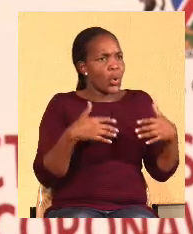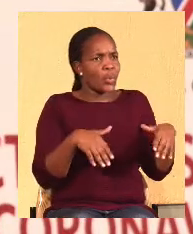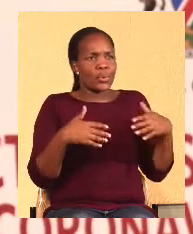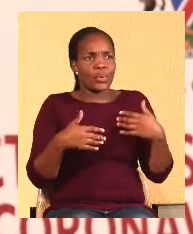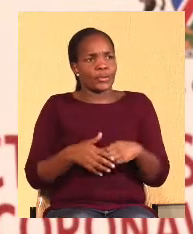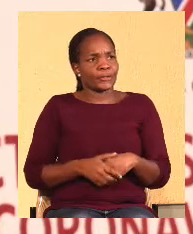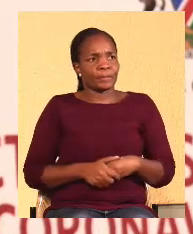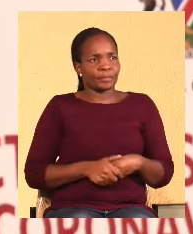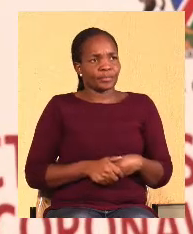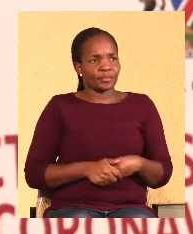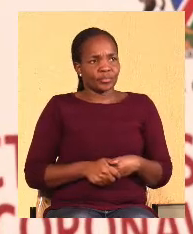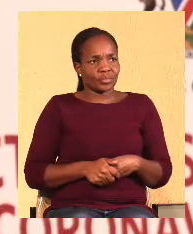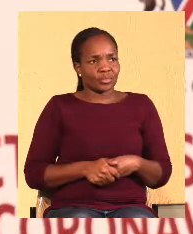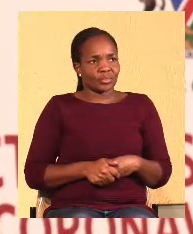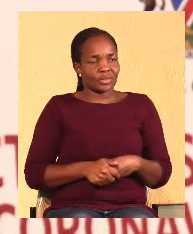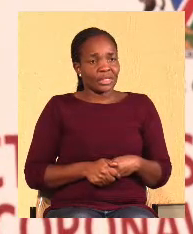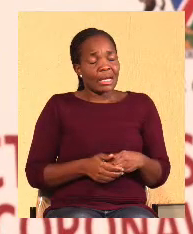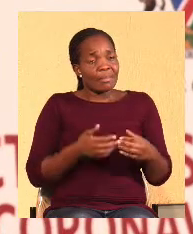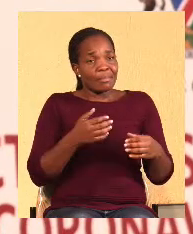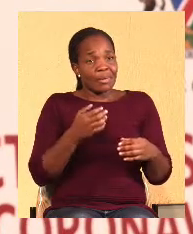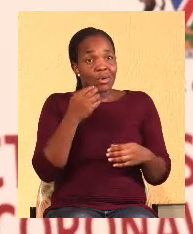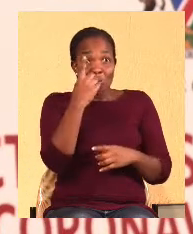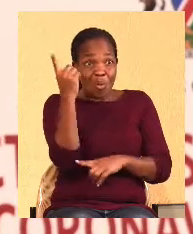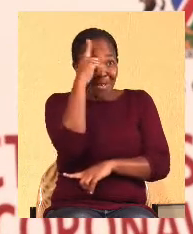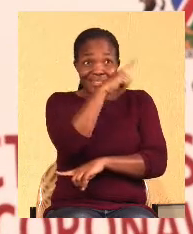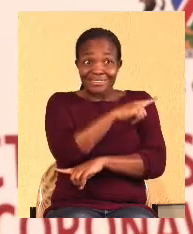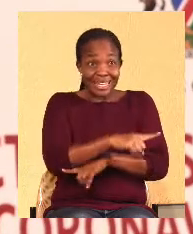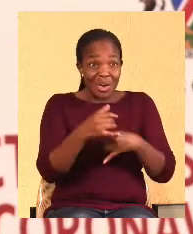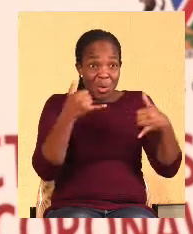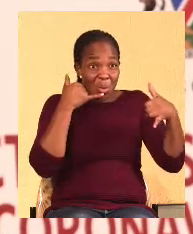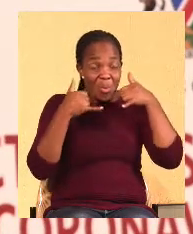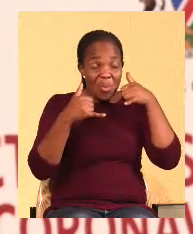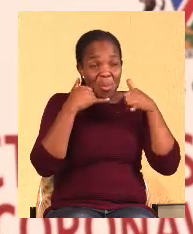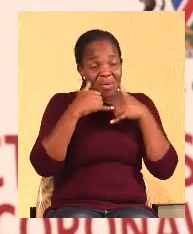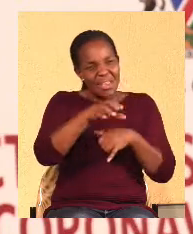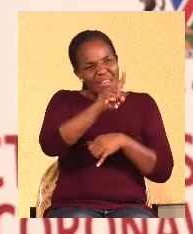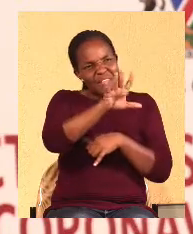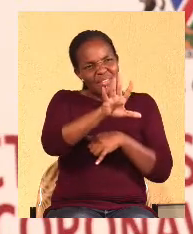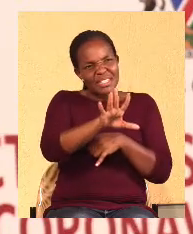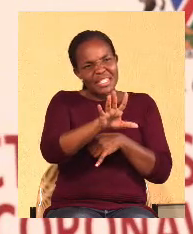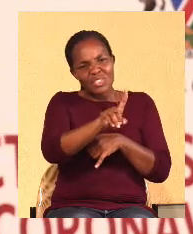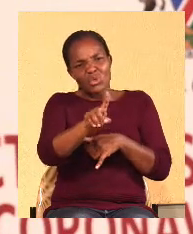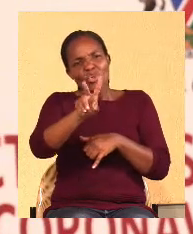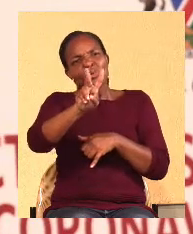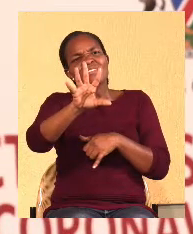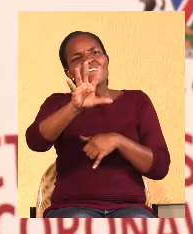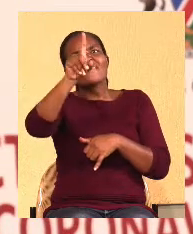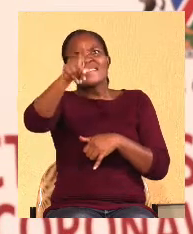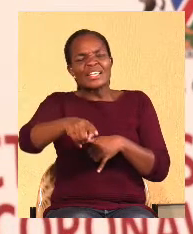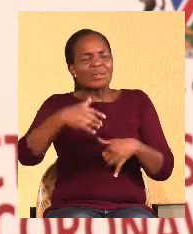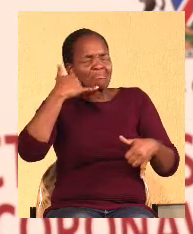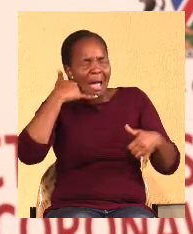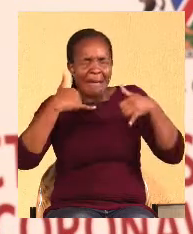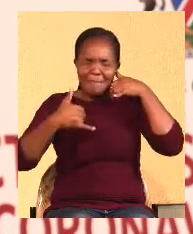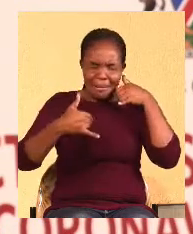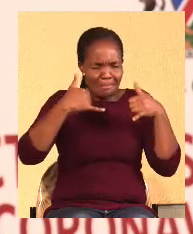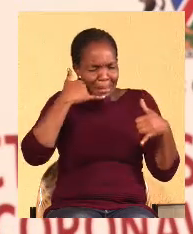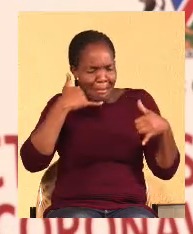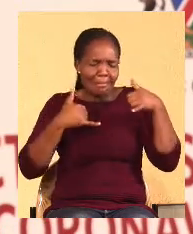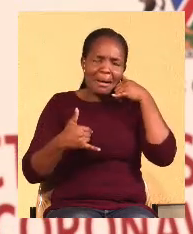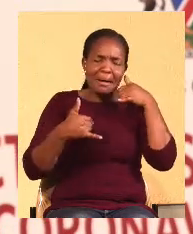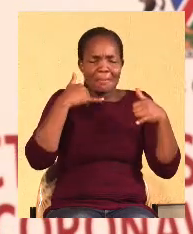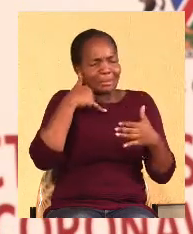up to 25,000 calls per day, just inbound calls. And we try all our best